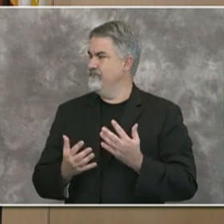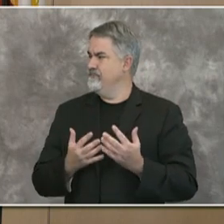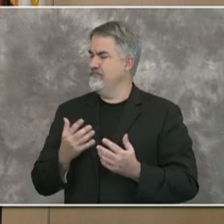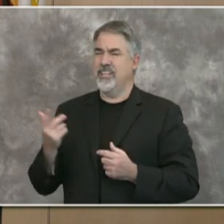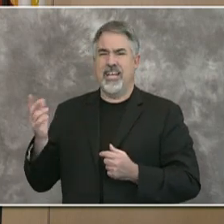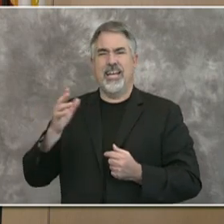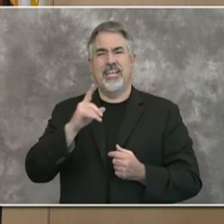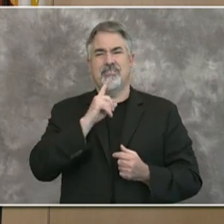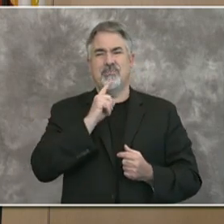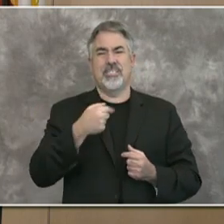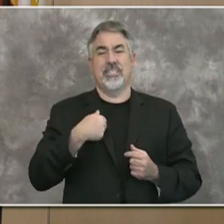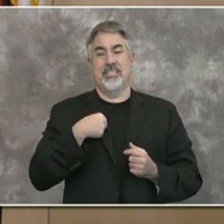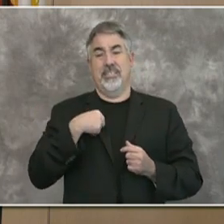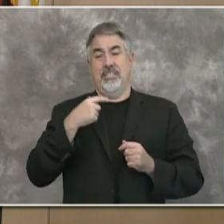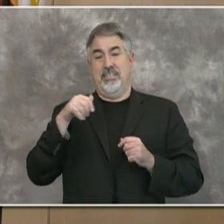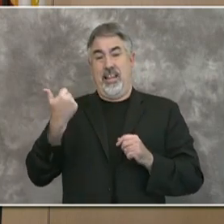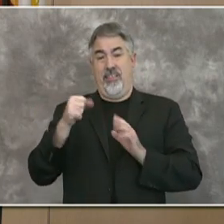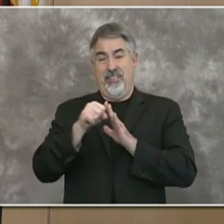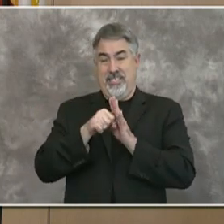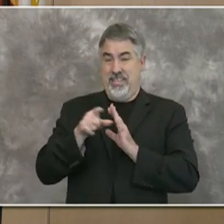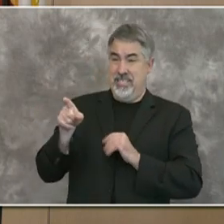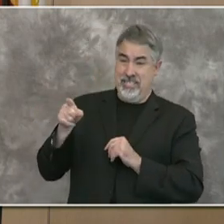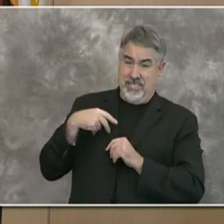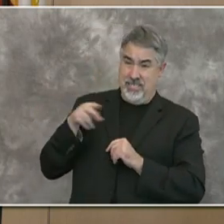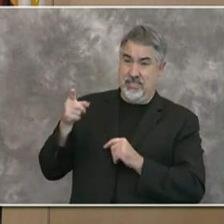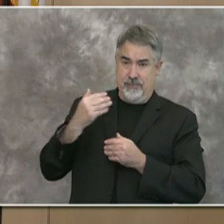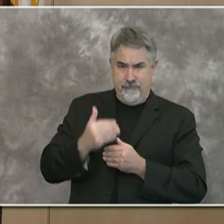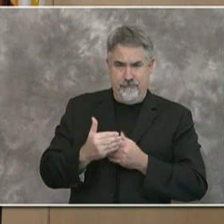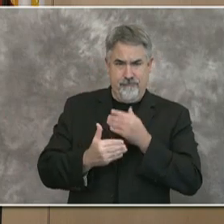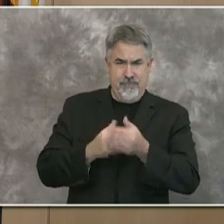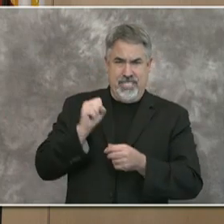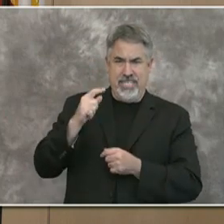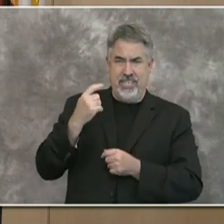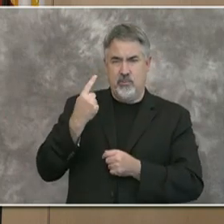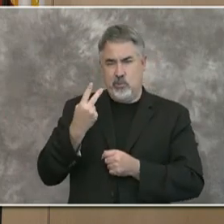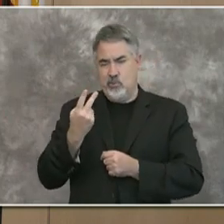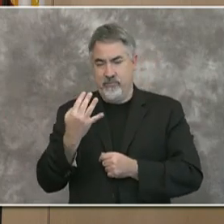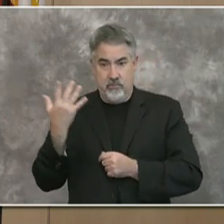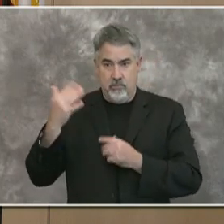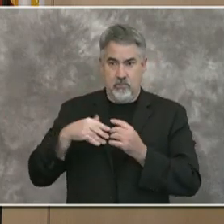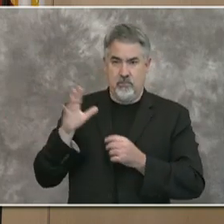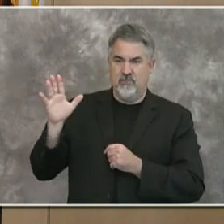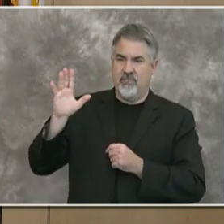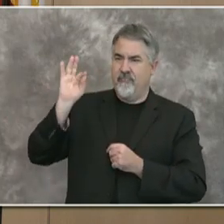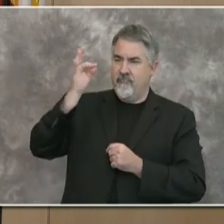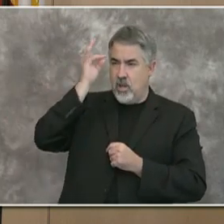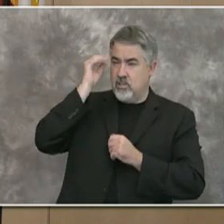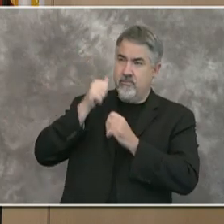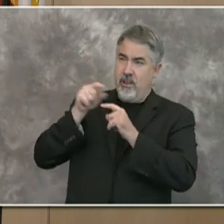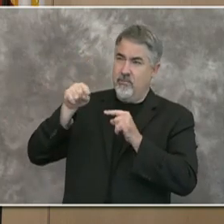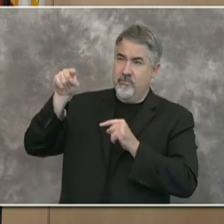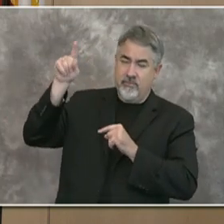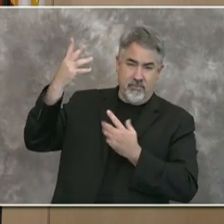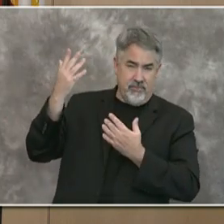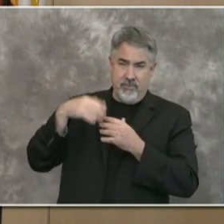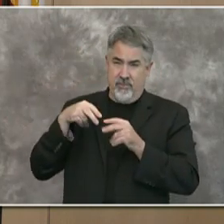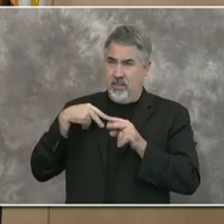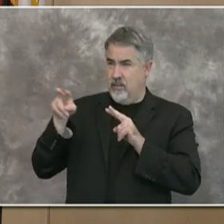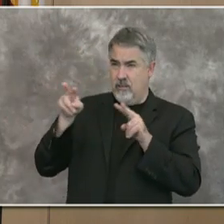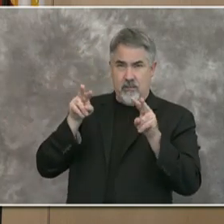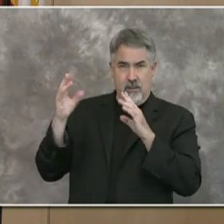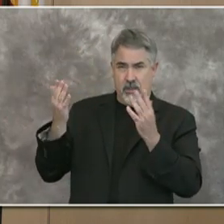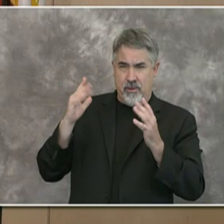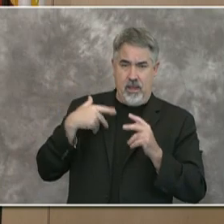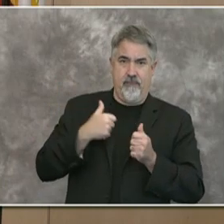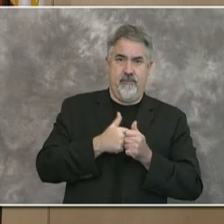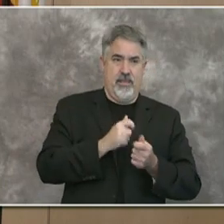statewide stage transition, or whether it is utilizing the federal phases transition. Thank you, Dr. Wooten. I have